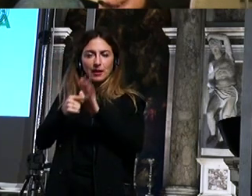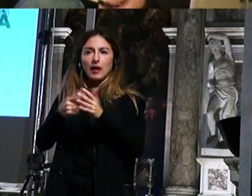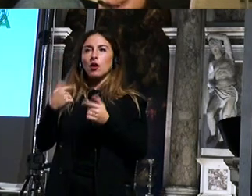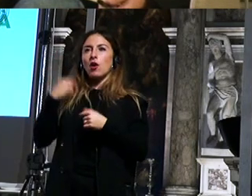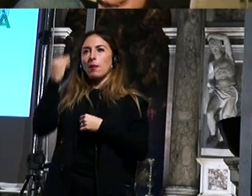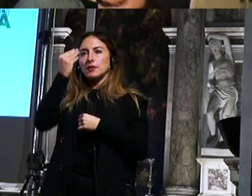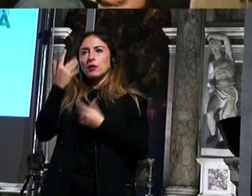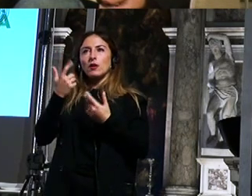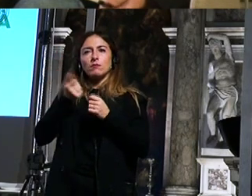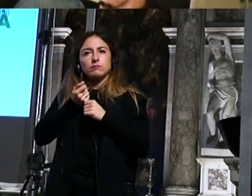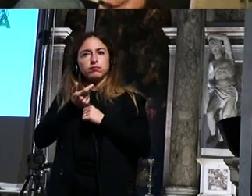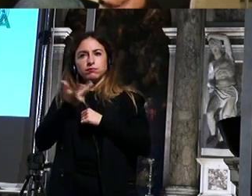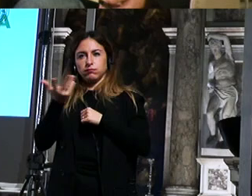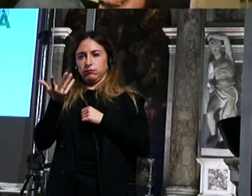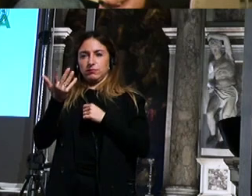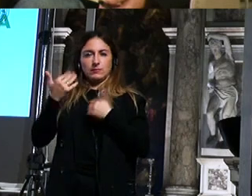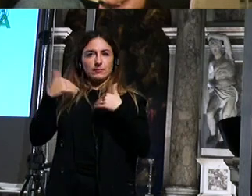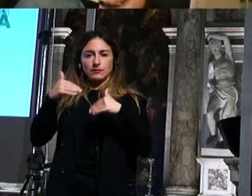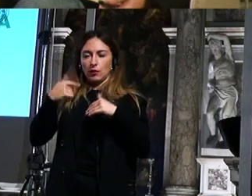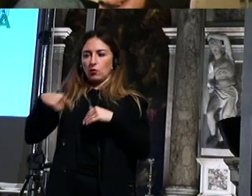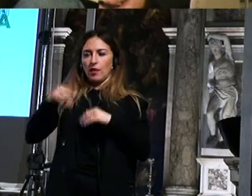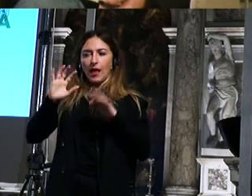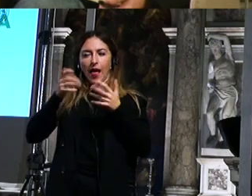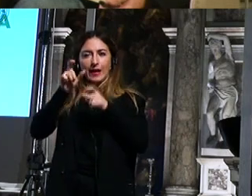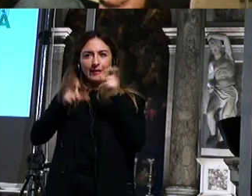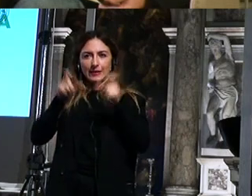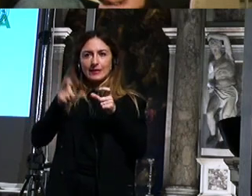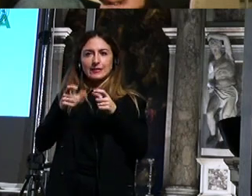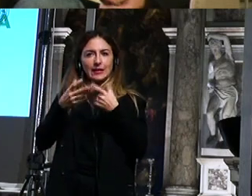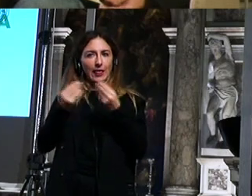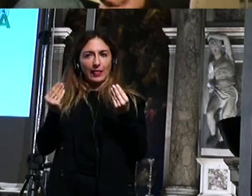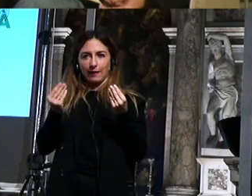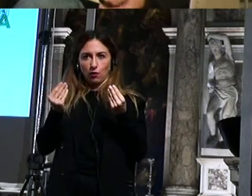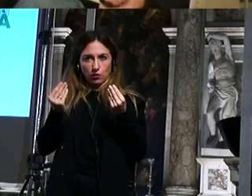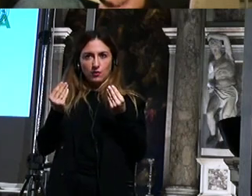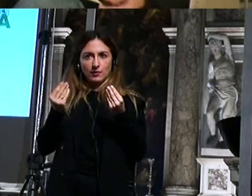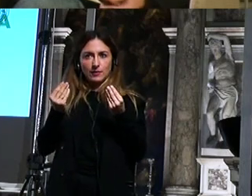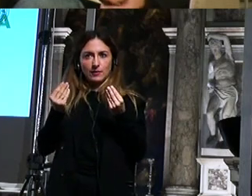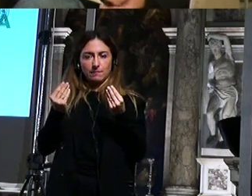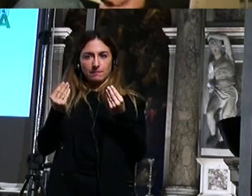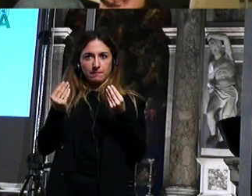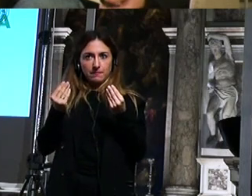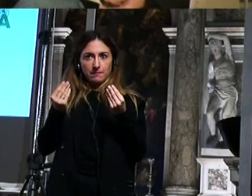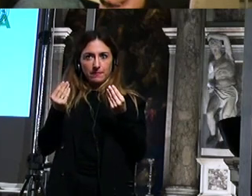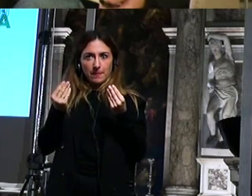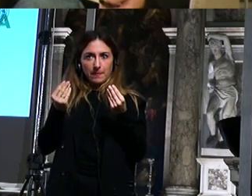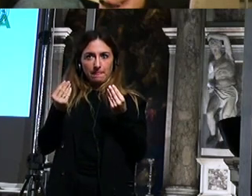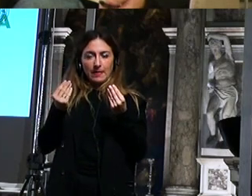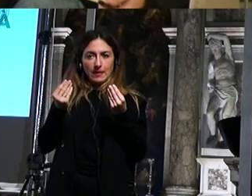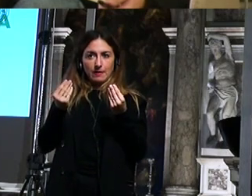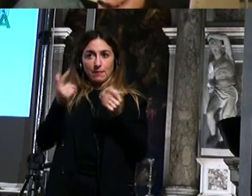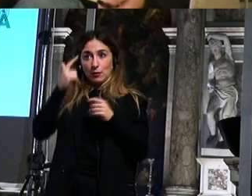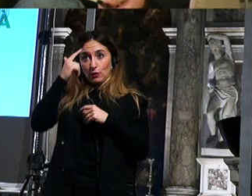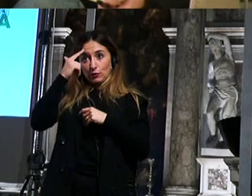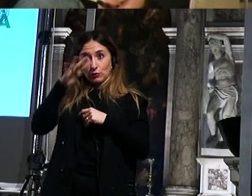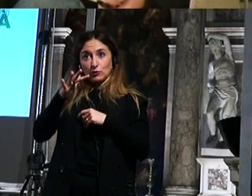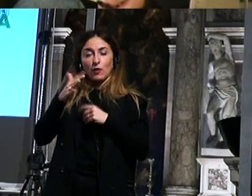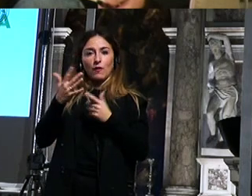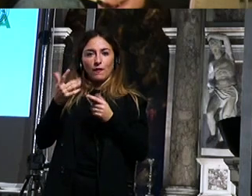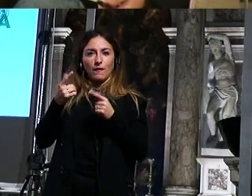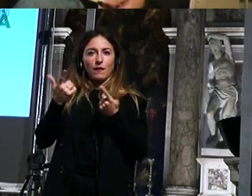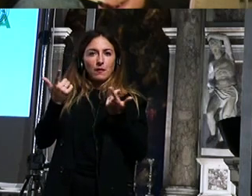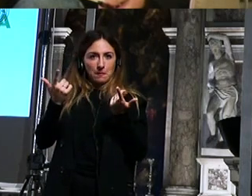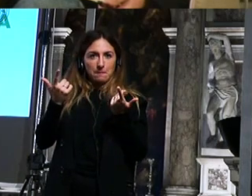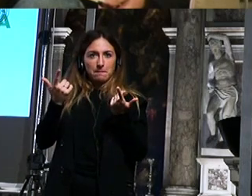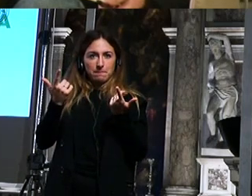I mean, you know, you can look, I know that you love Philip Roth, and you can look at all of Roth's work as a kind of